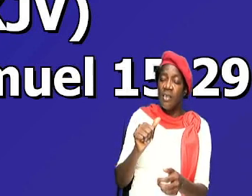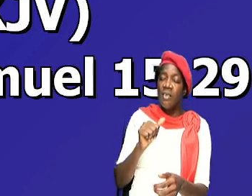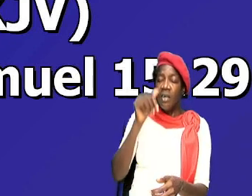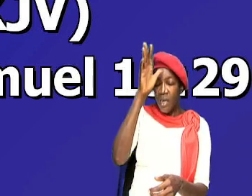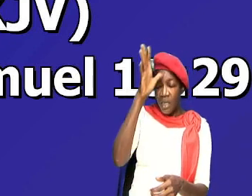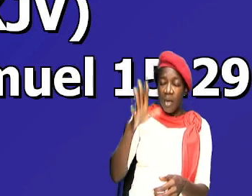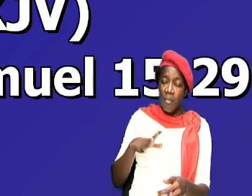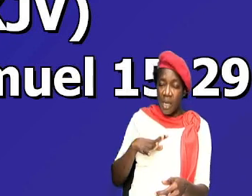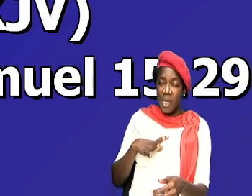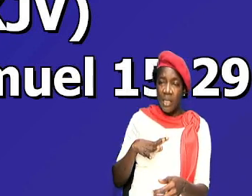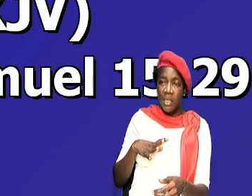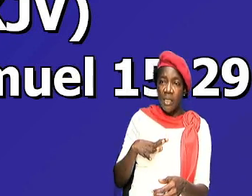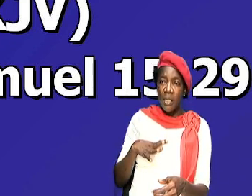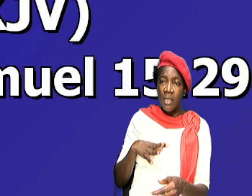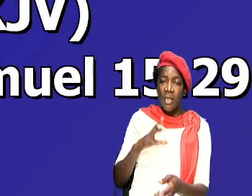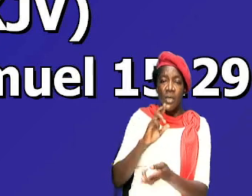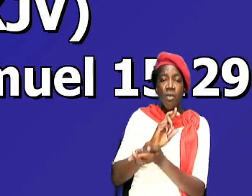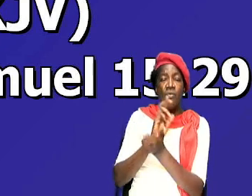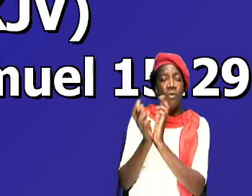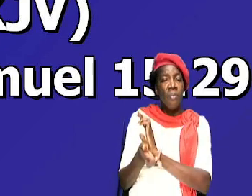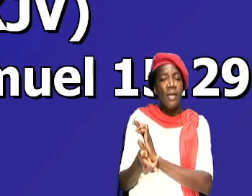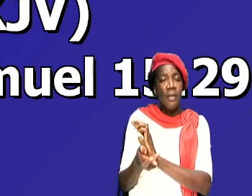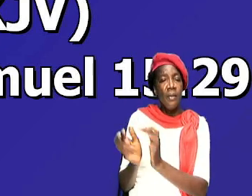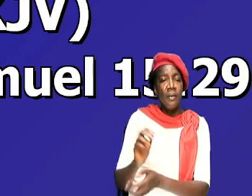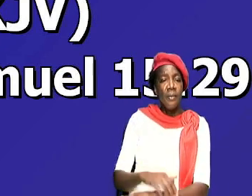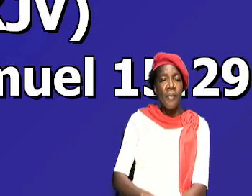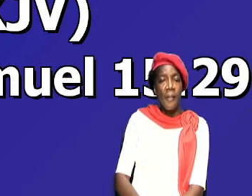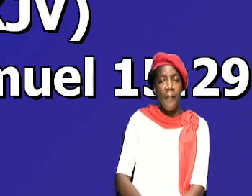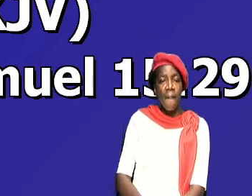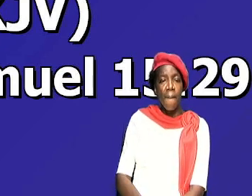he should repent.